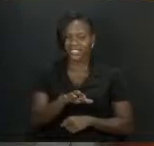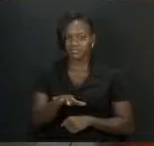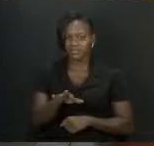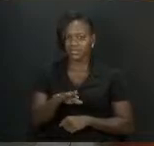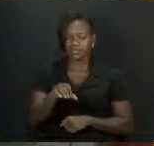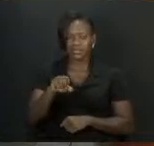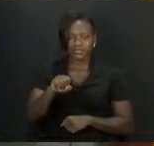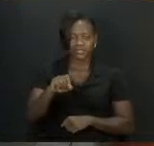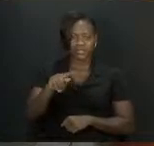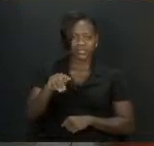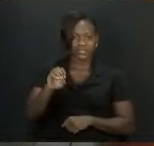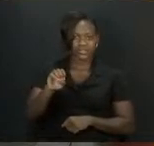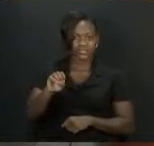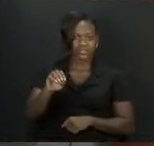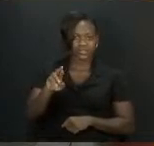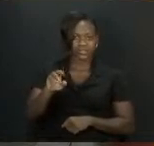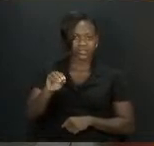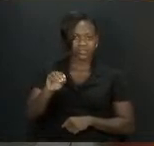be corrected.